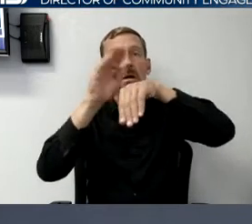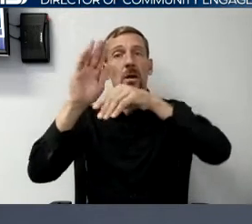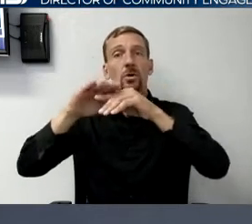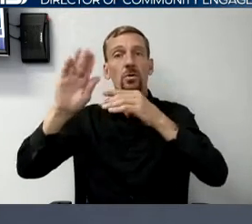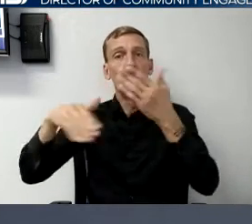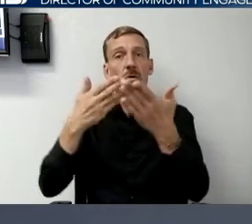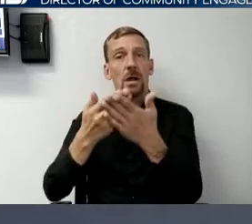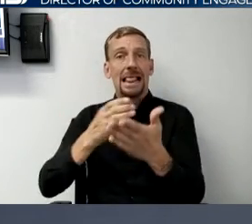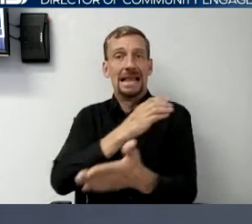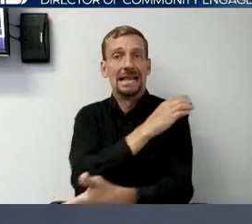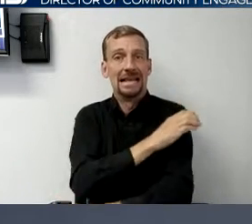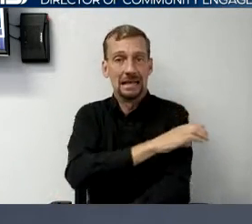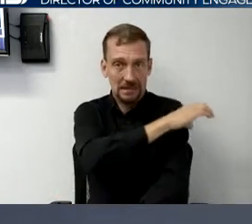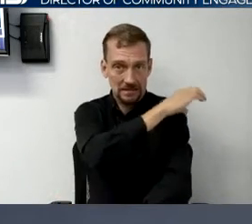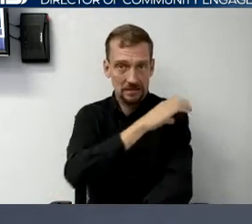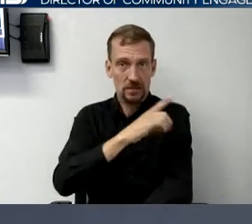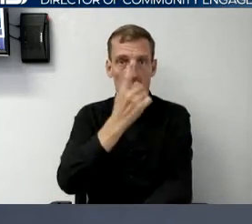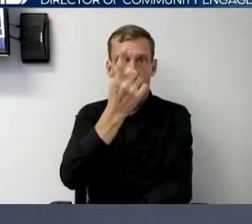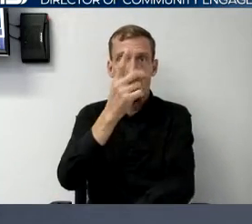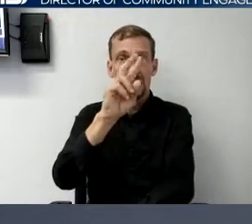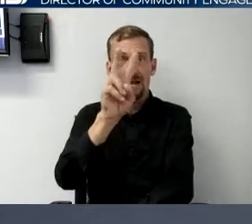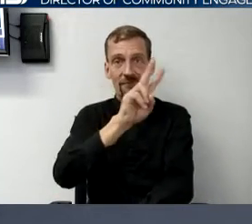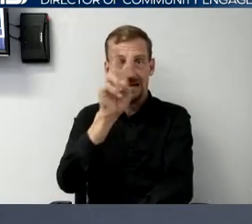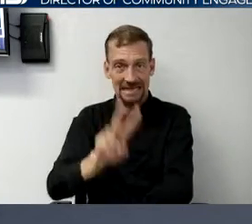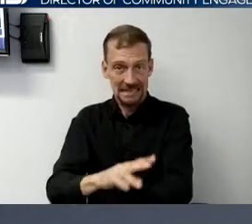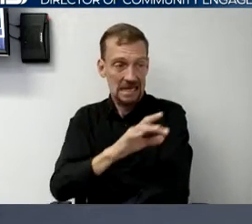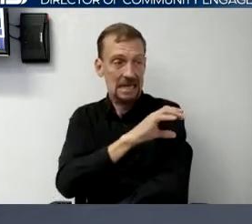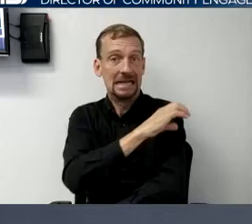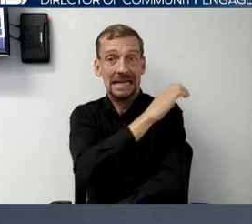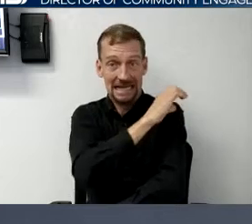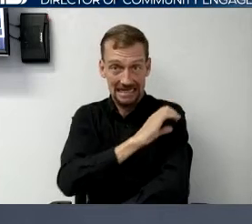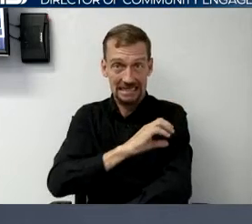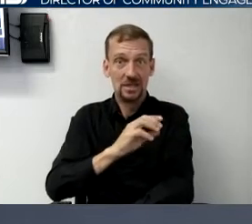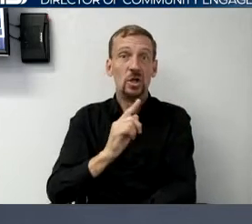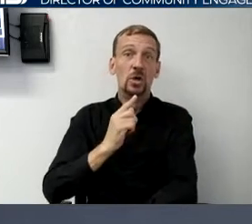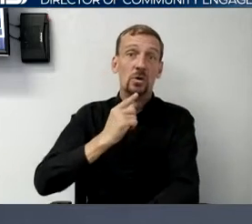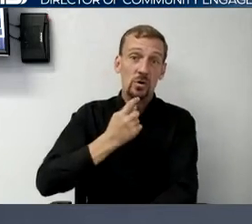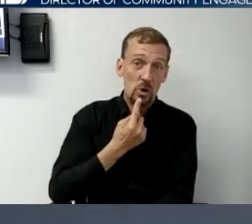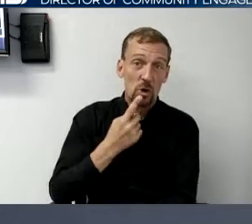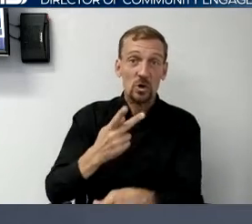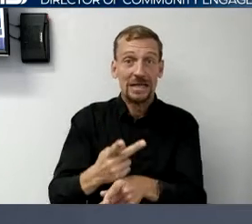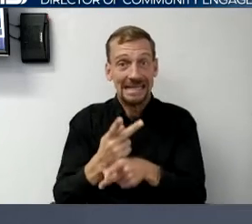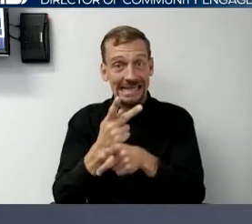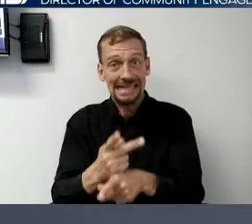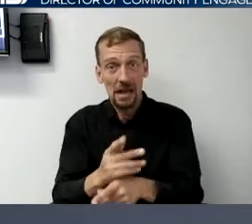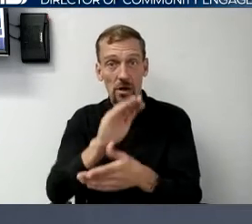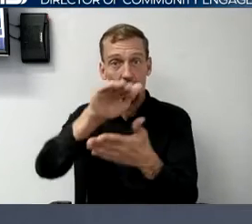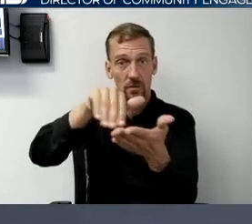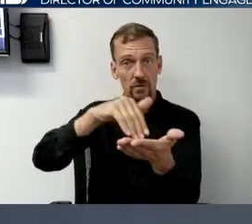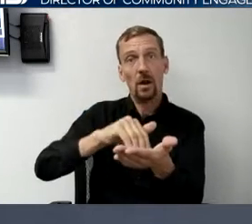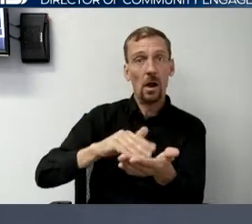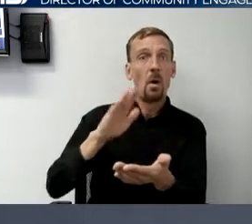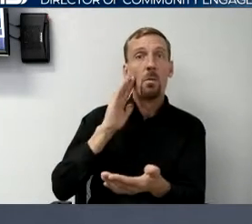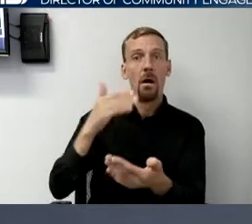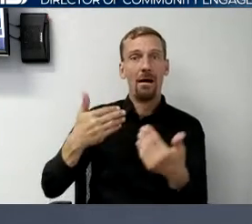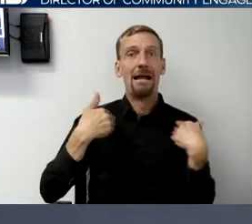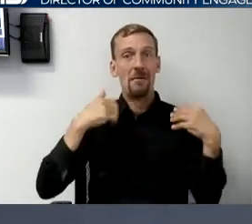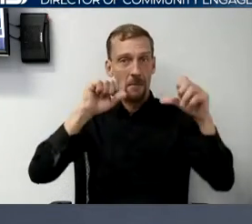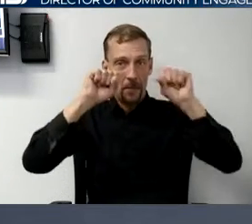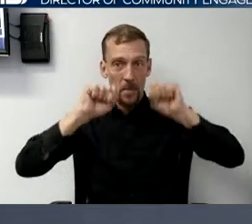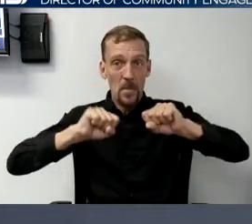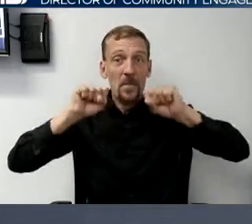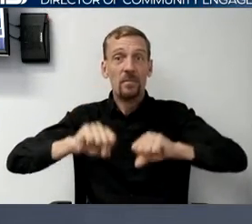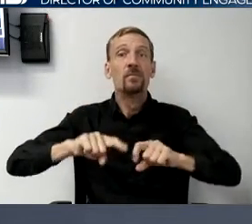of our clinics. We'll put one out at Visalia Medical Clinic, our urgent care centers. So we will have the